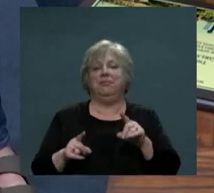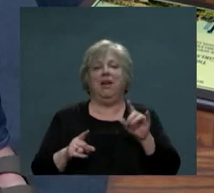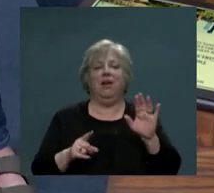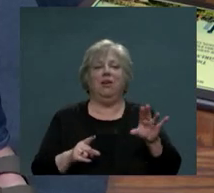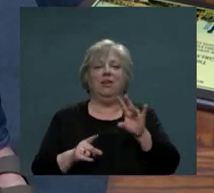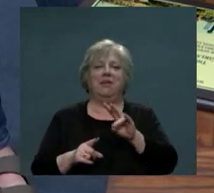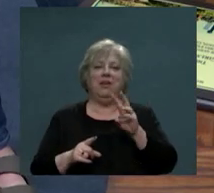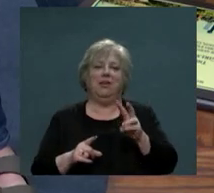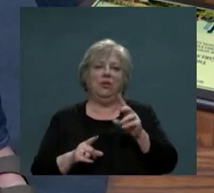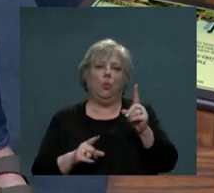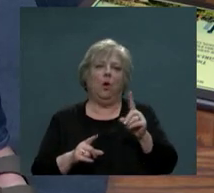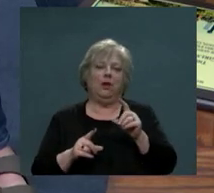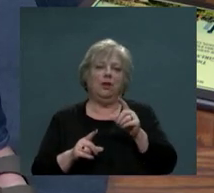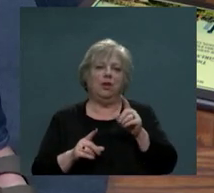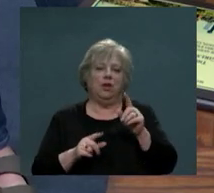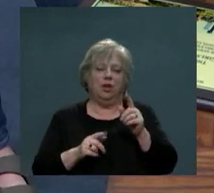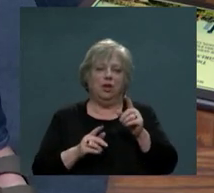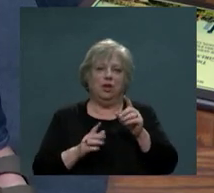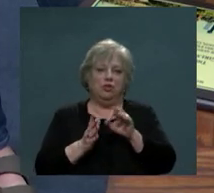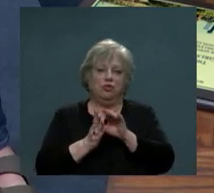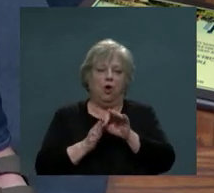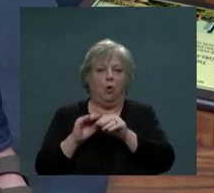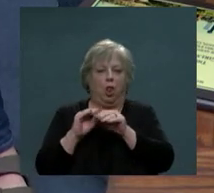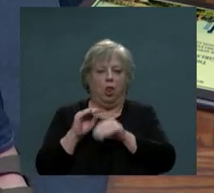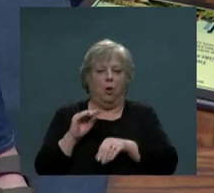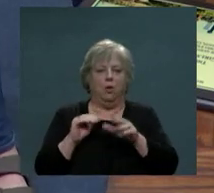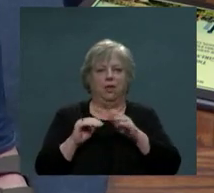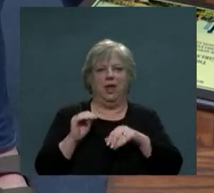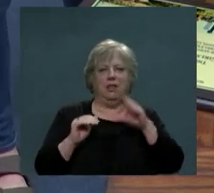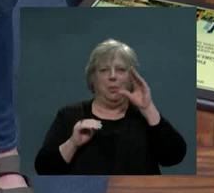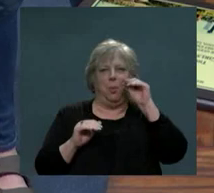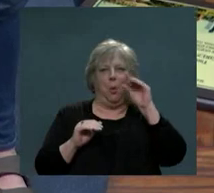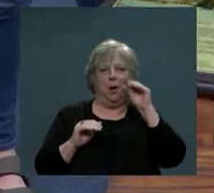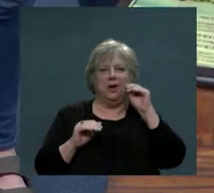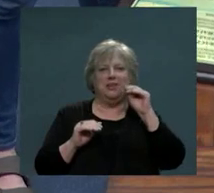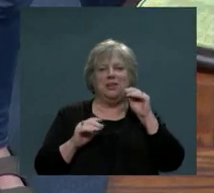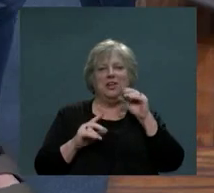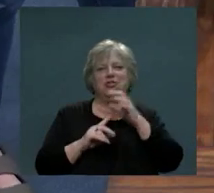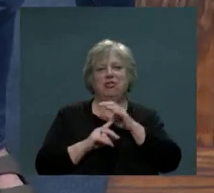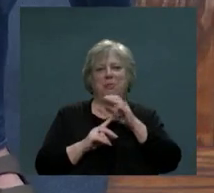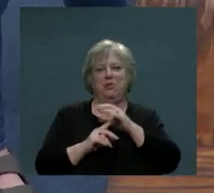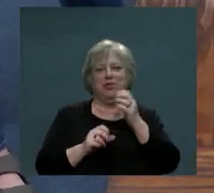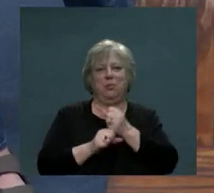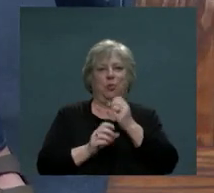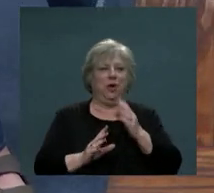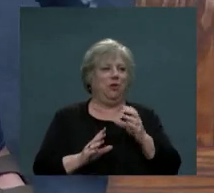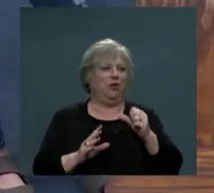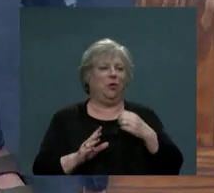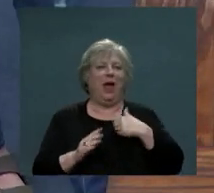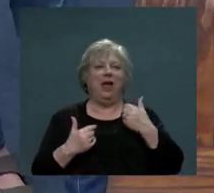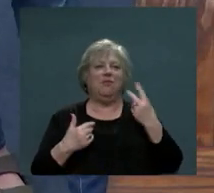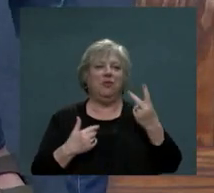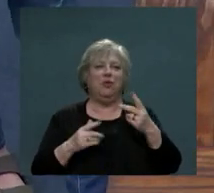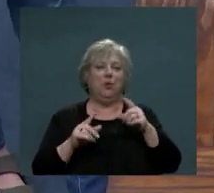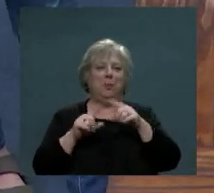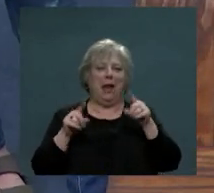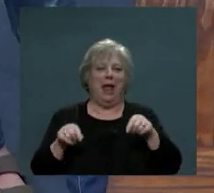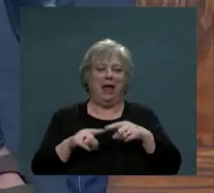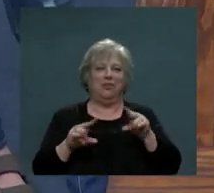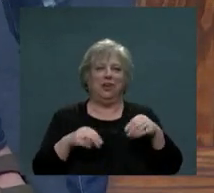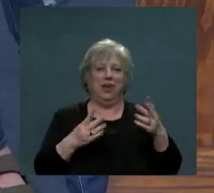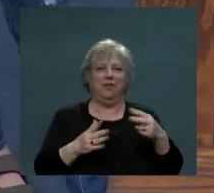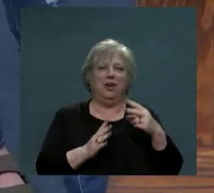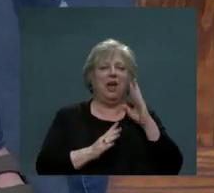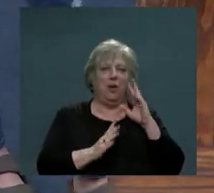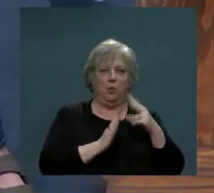76 was one stroke lower than the boys' overall championship winner. So, Bailey, I got two plaques to give you. I'm going to read them both to you.